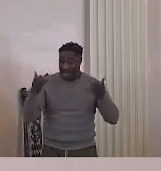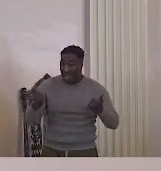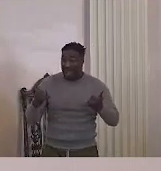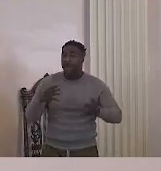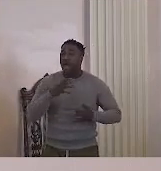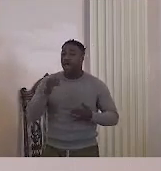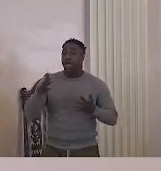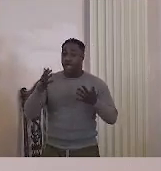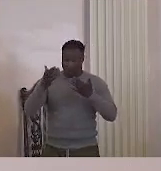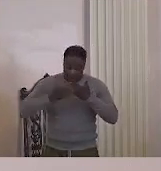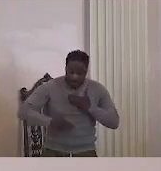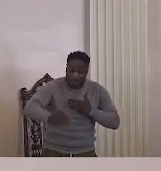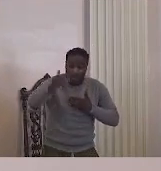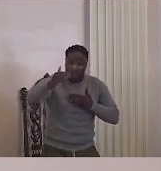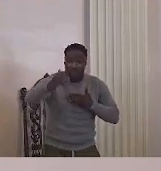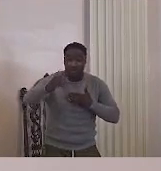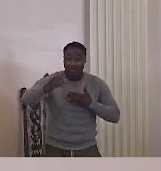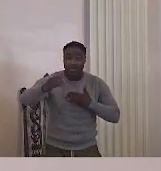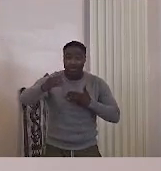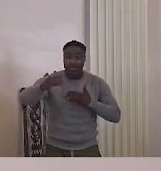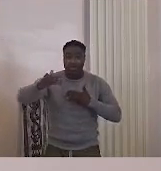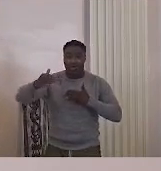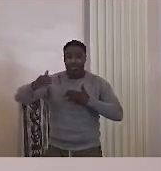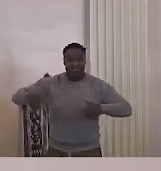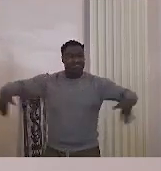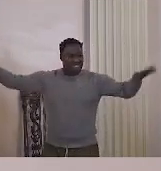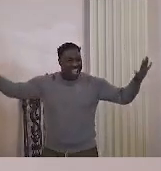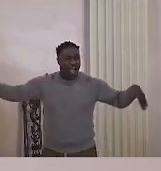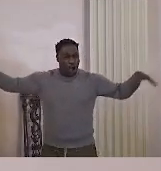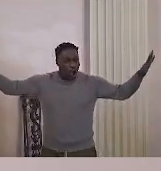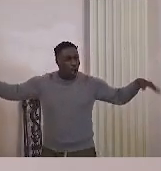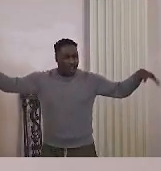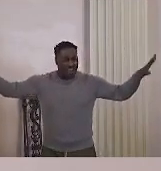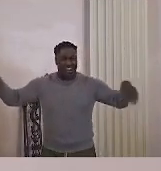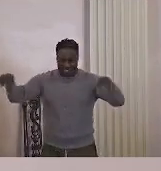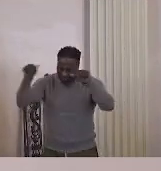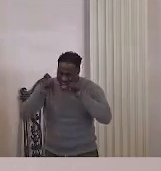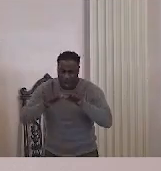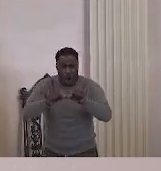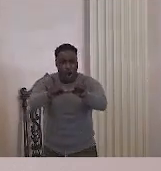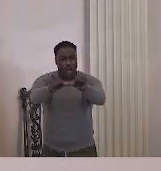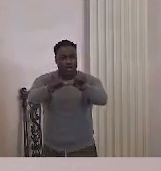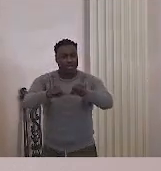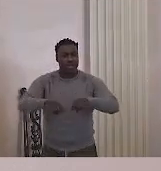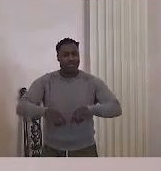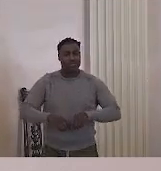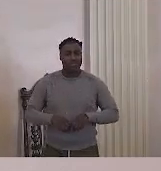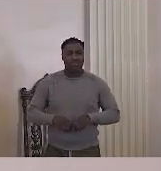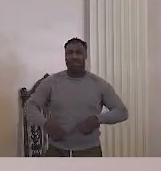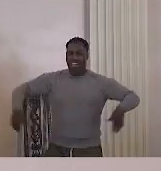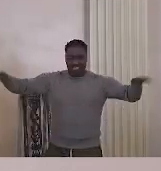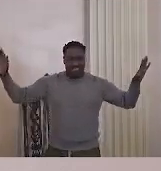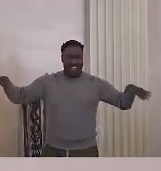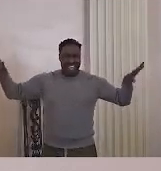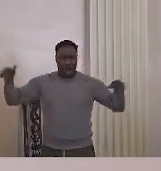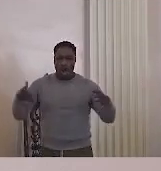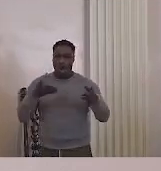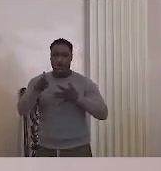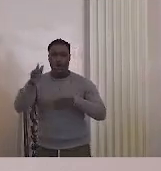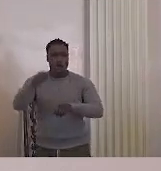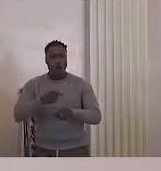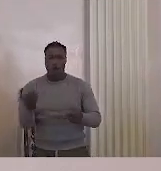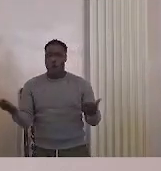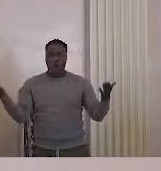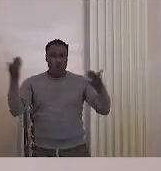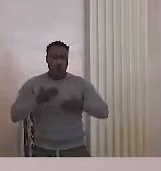going forward, fly on, fly on. Fly on through the long dark